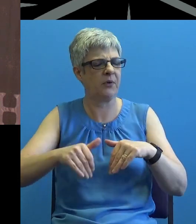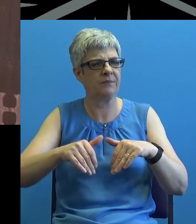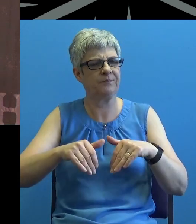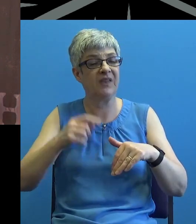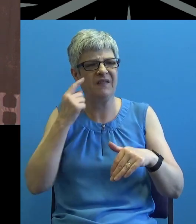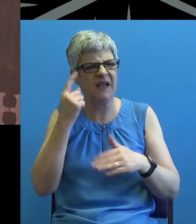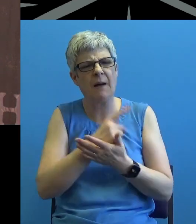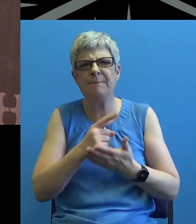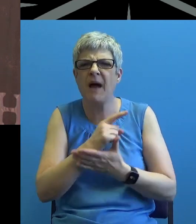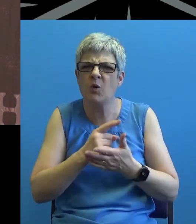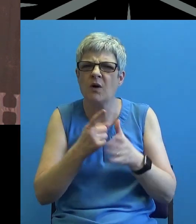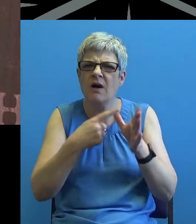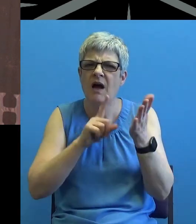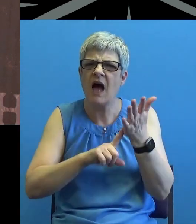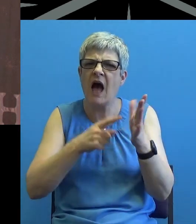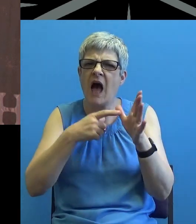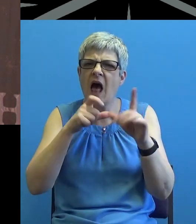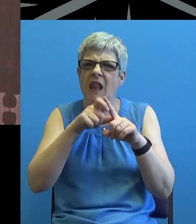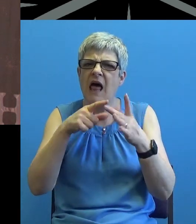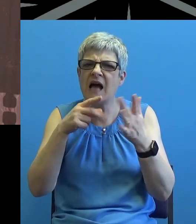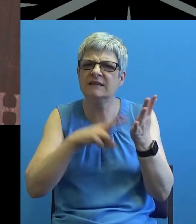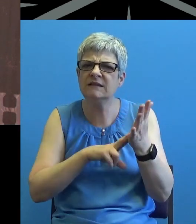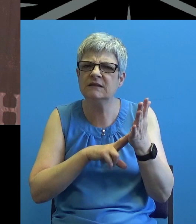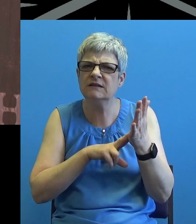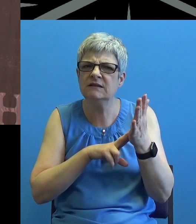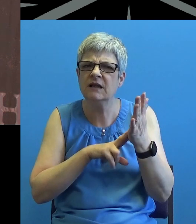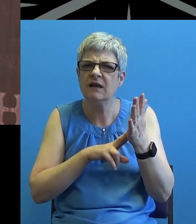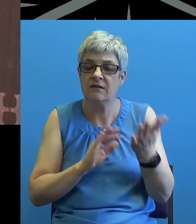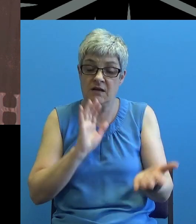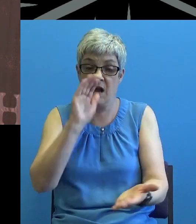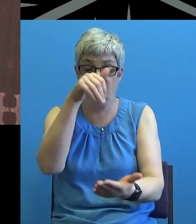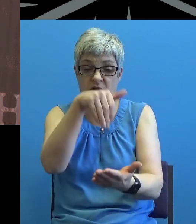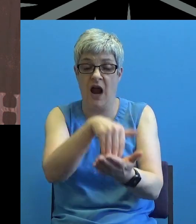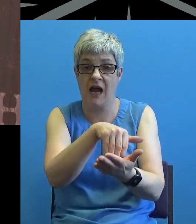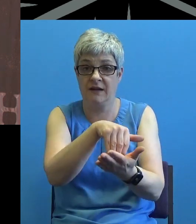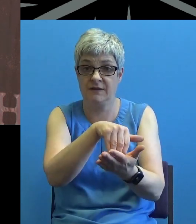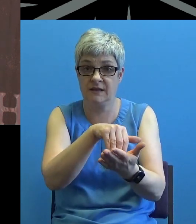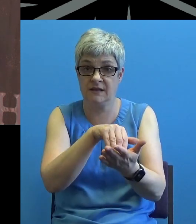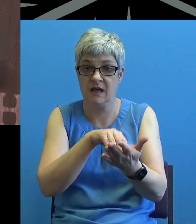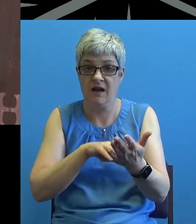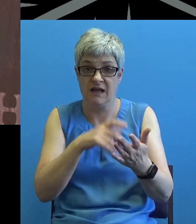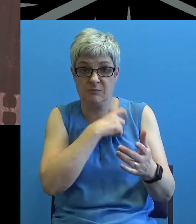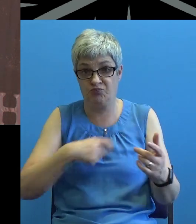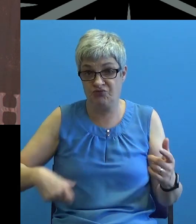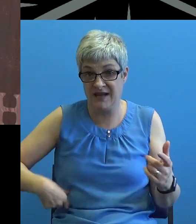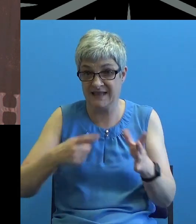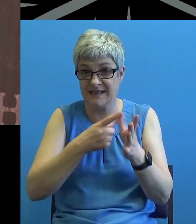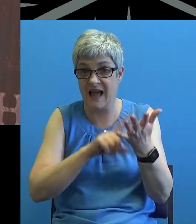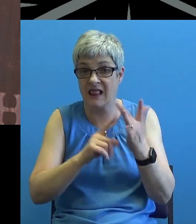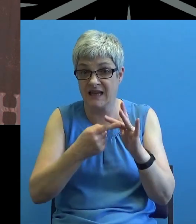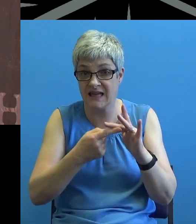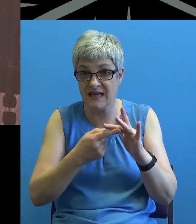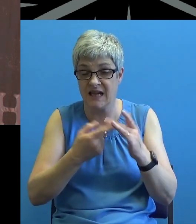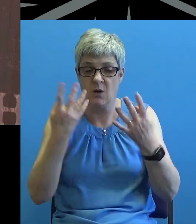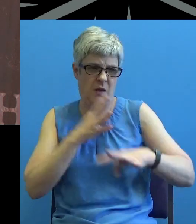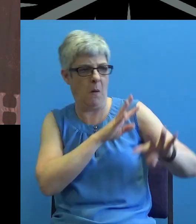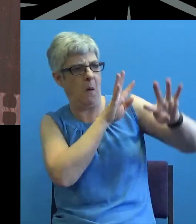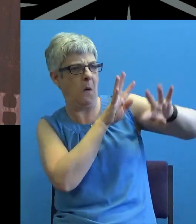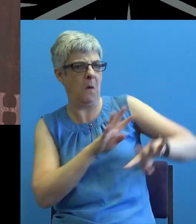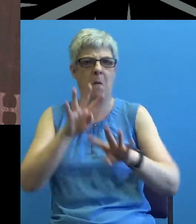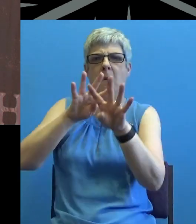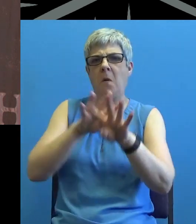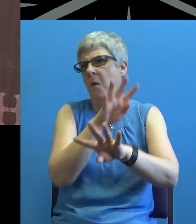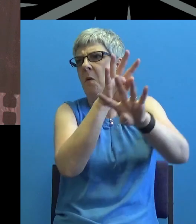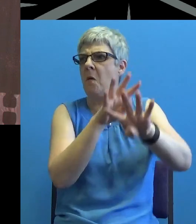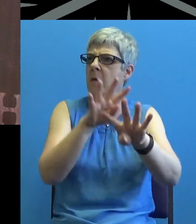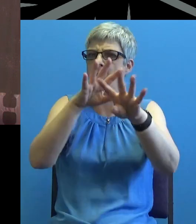I'm thinking about that scene in Aladdin where he arrives in Agrabah as Prince Ali with a wonderful big parade ready to propose